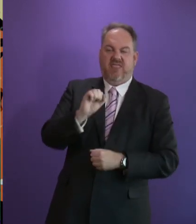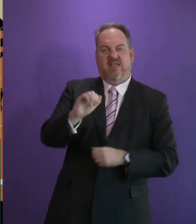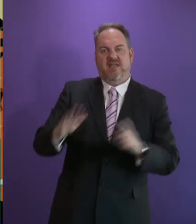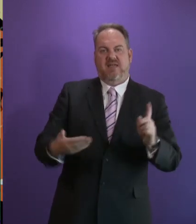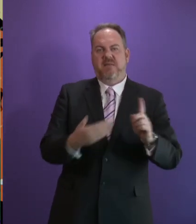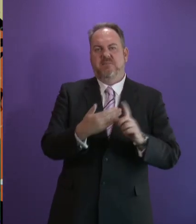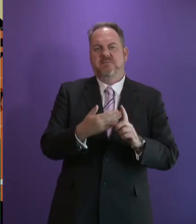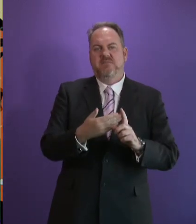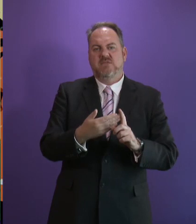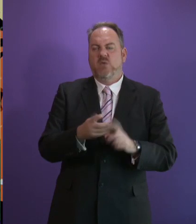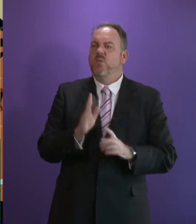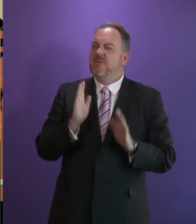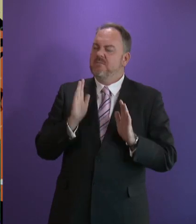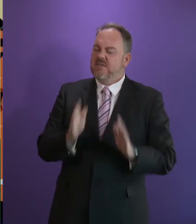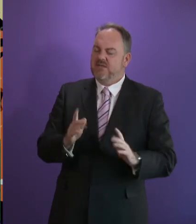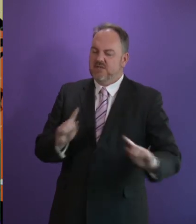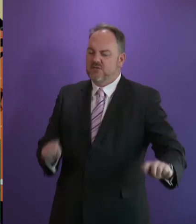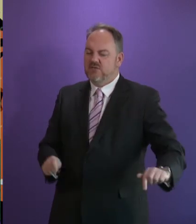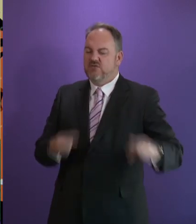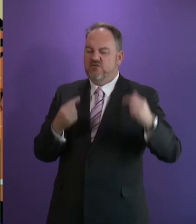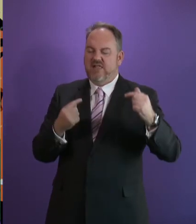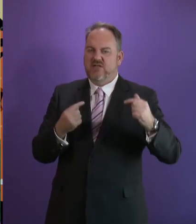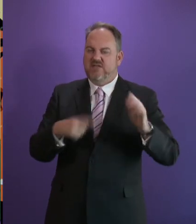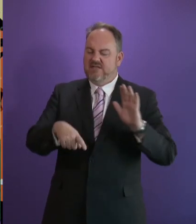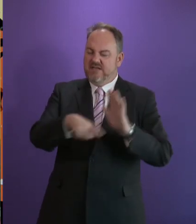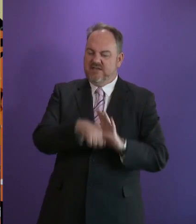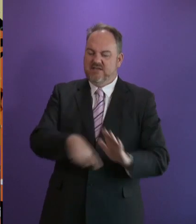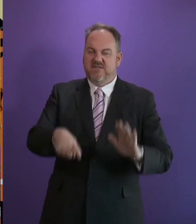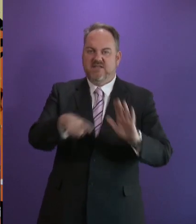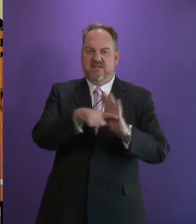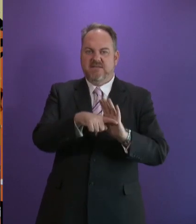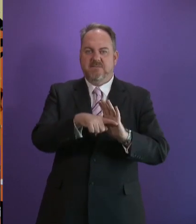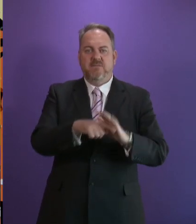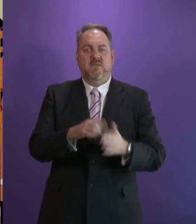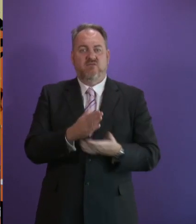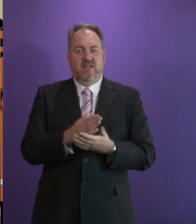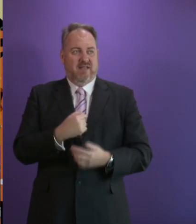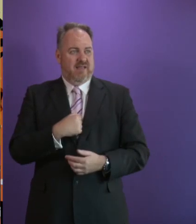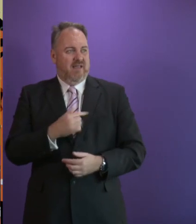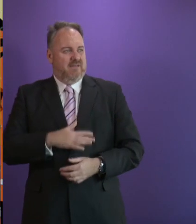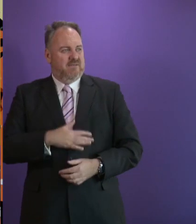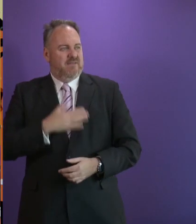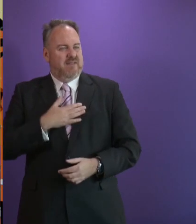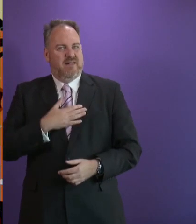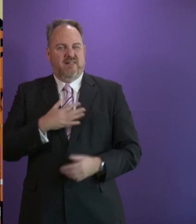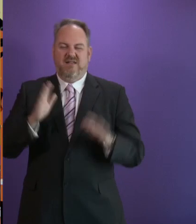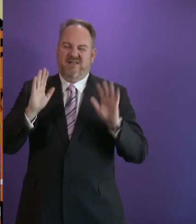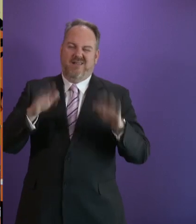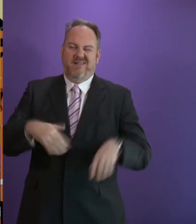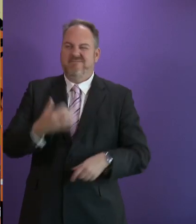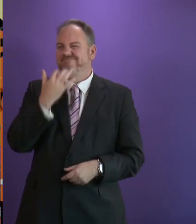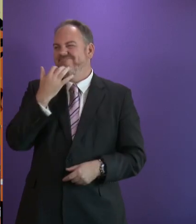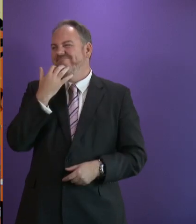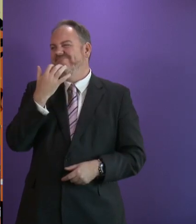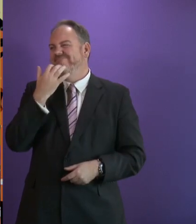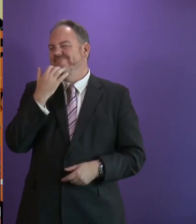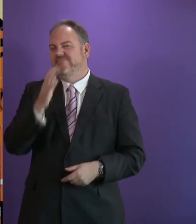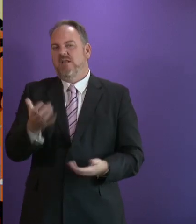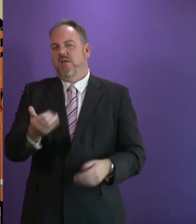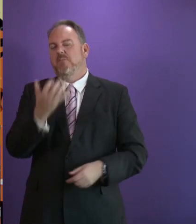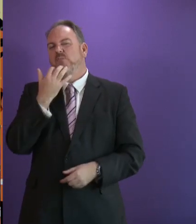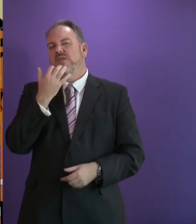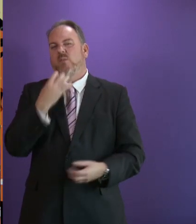are all things that we do have to challenge. I do think we have to. I've got a wee tendency myself, I have to say, to think, oh, water off a duck's back, I'll just ignore it. And I need